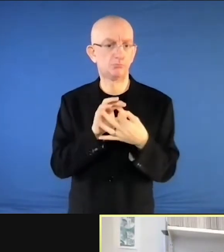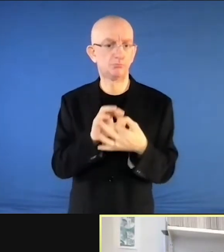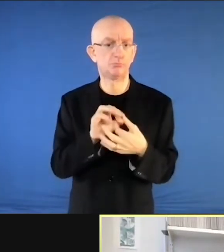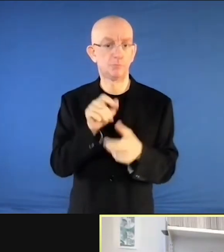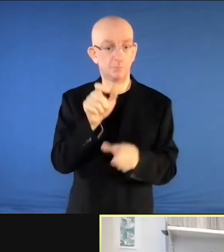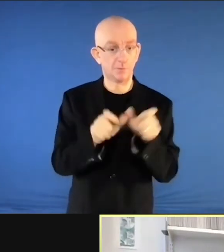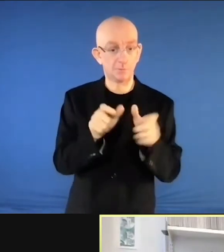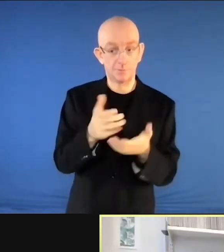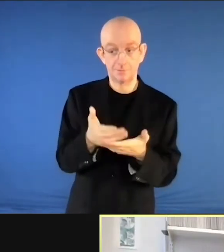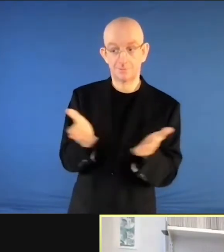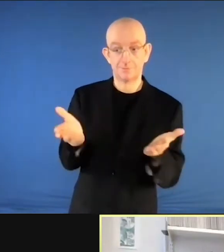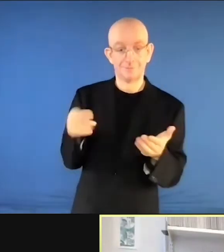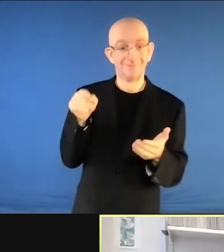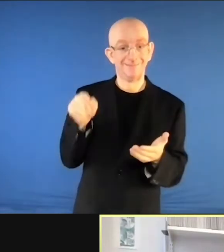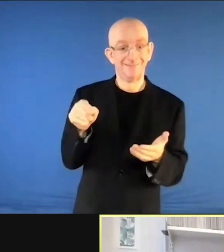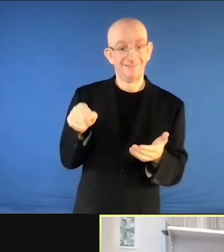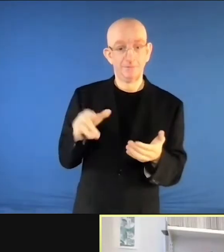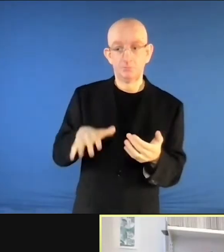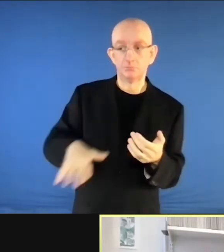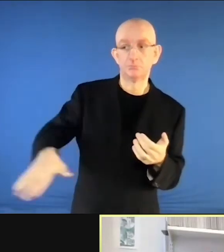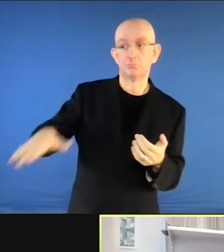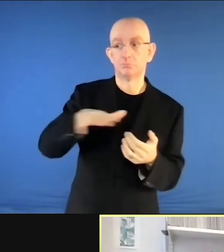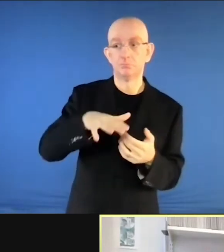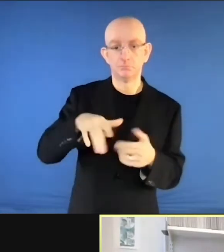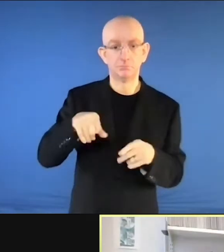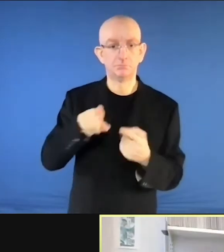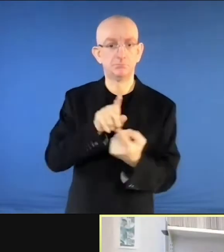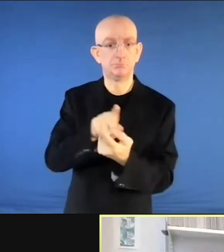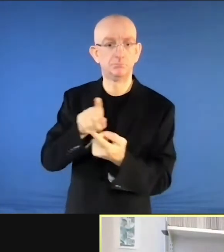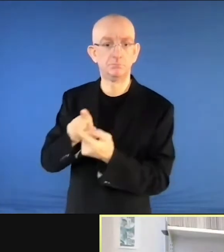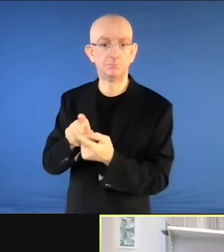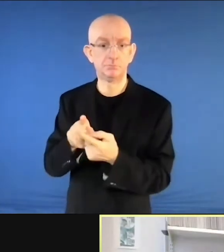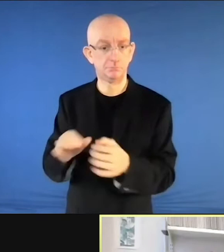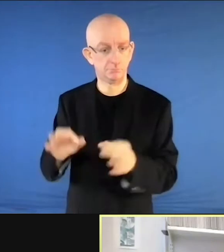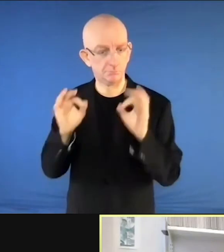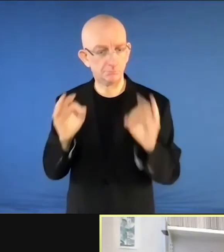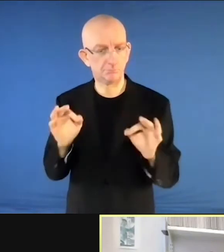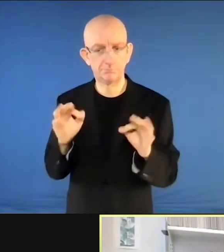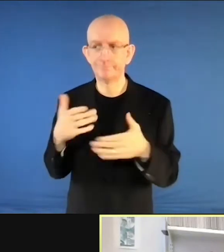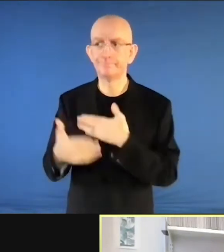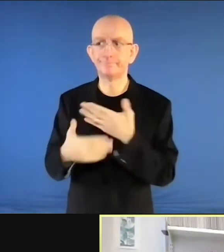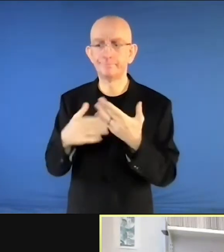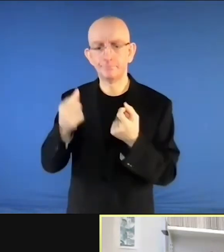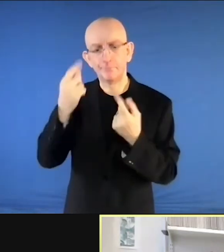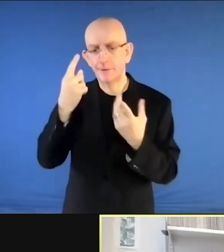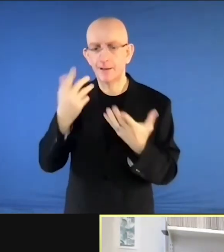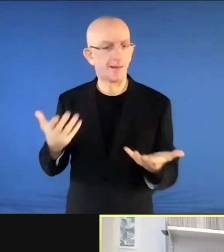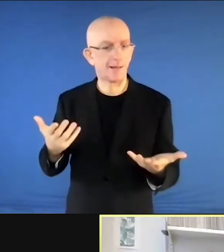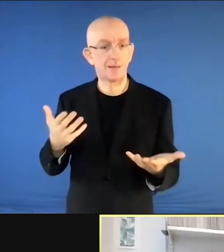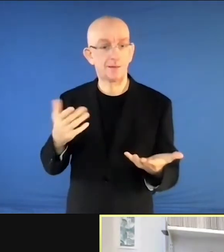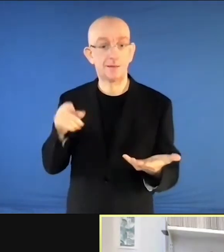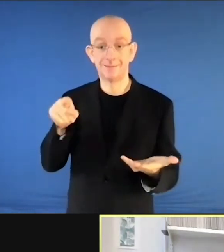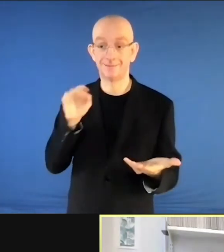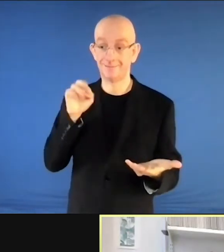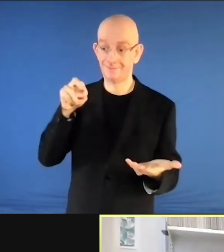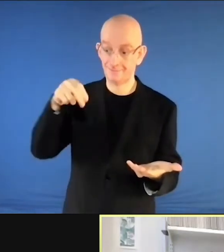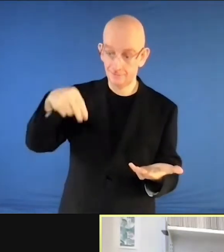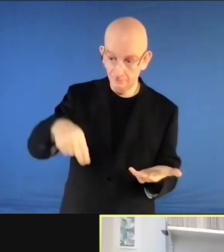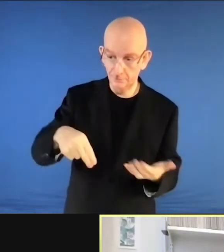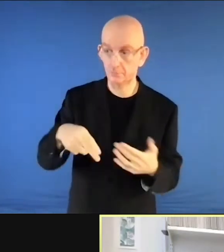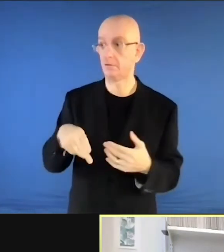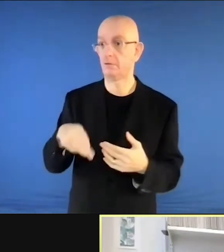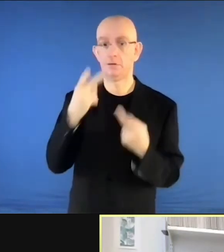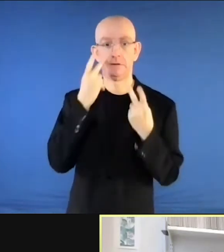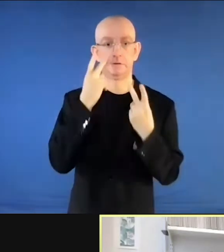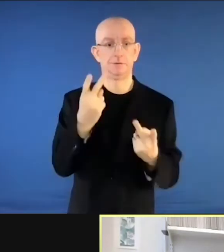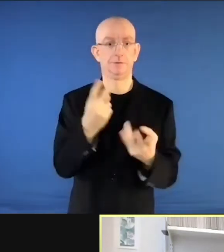quite understand until you've been there, until you're actually talking to someone who has had to